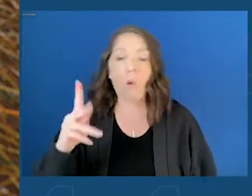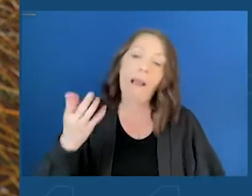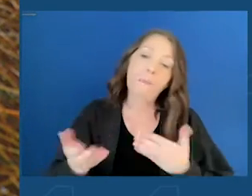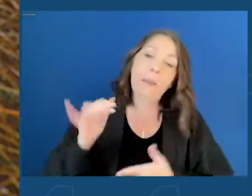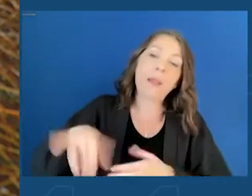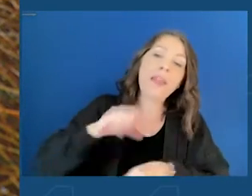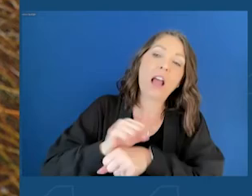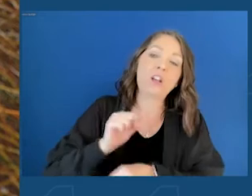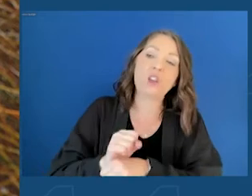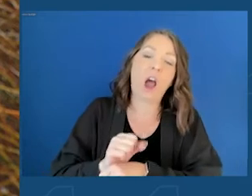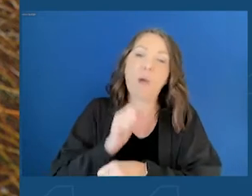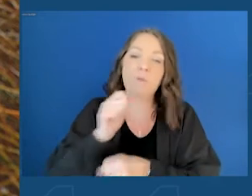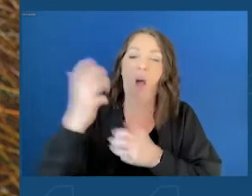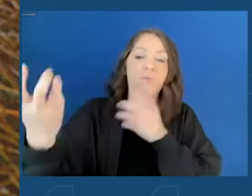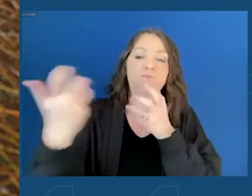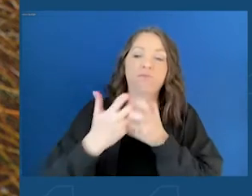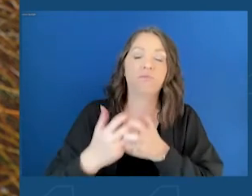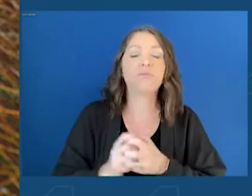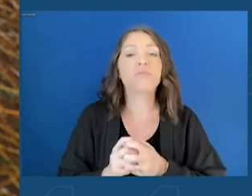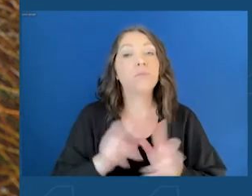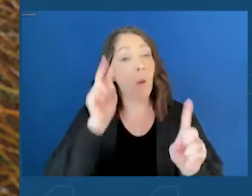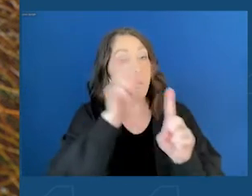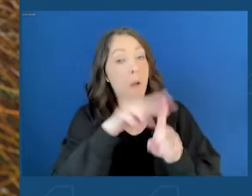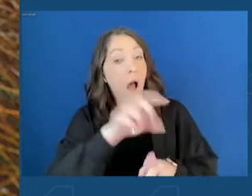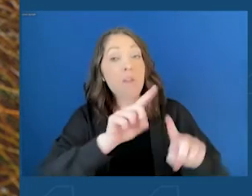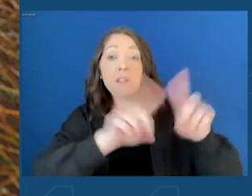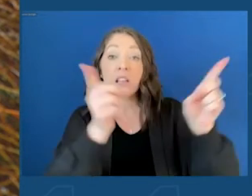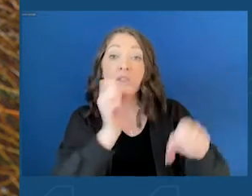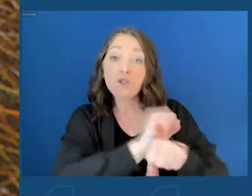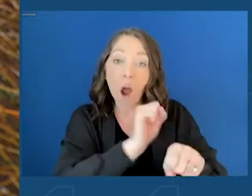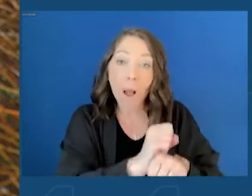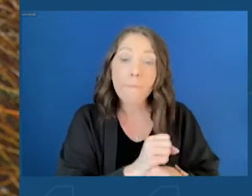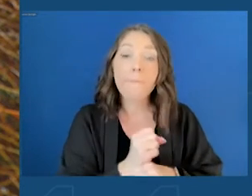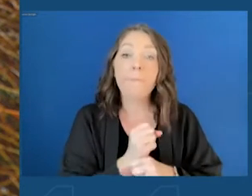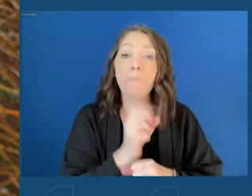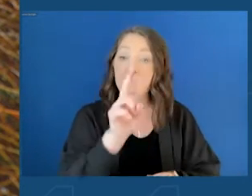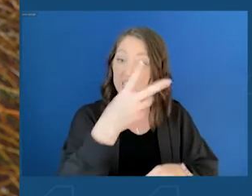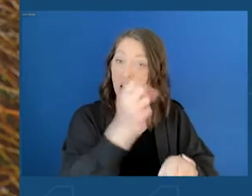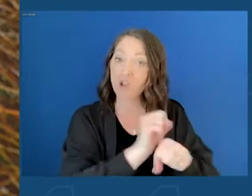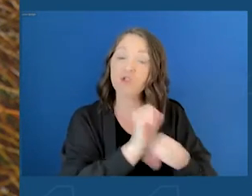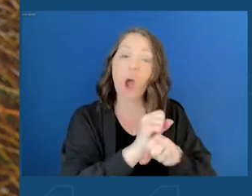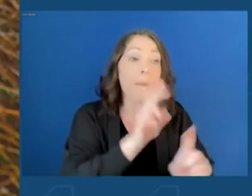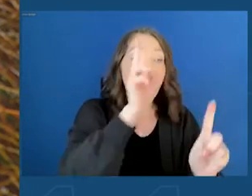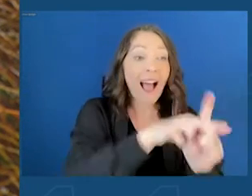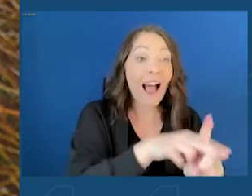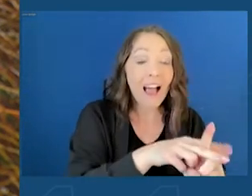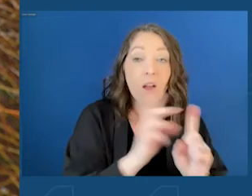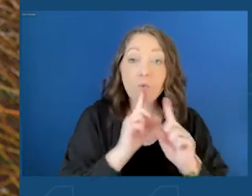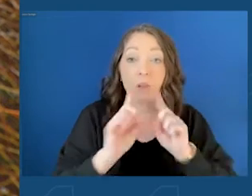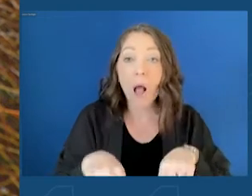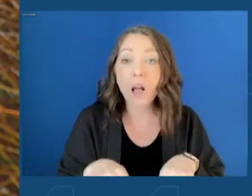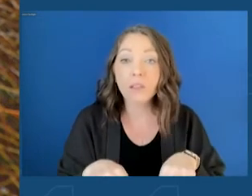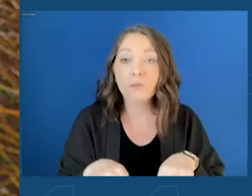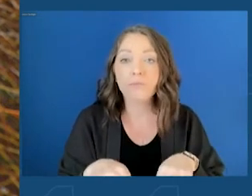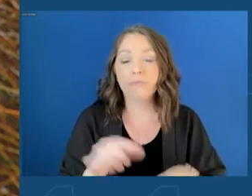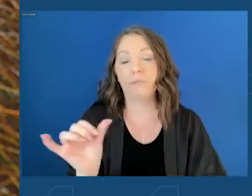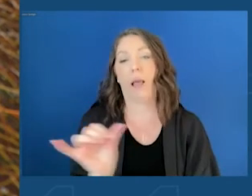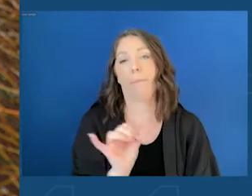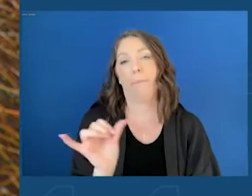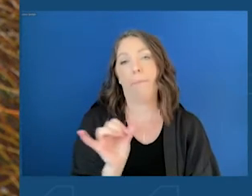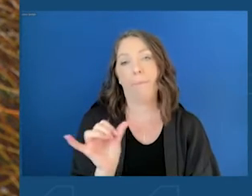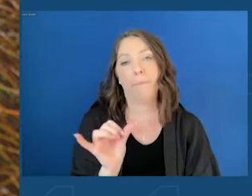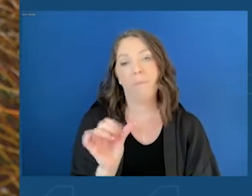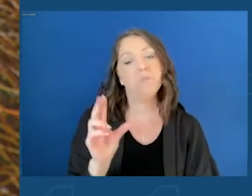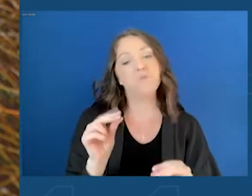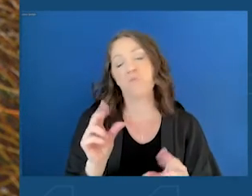Let me apply to another job. And you apply to the second job, and the response is the same.